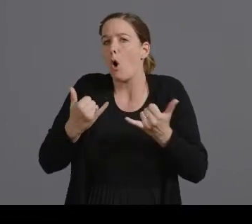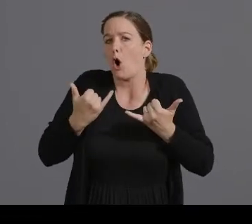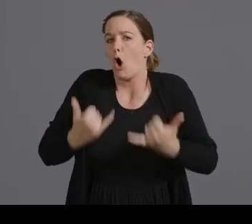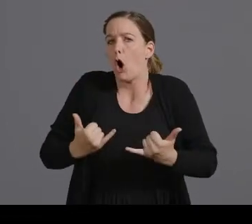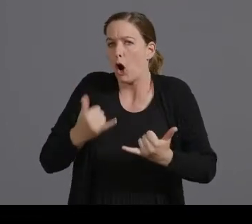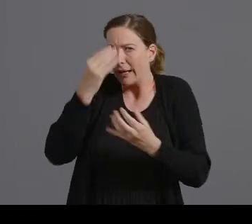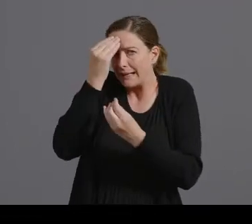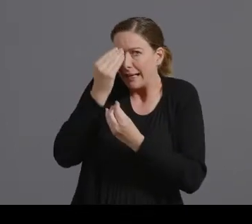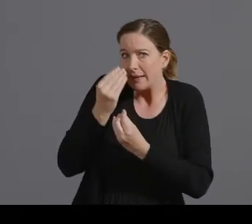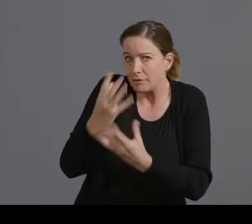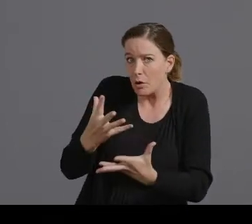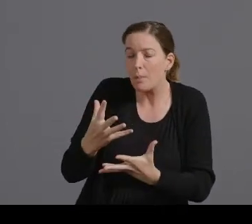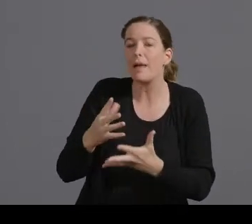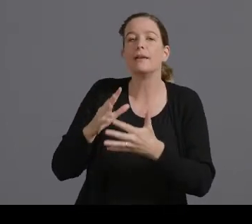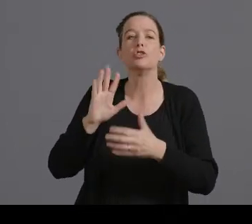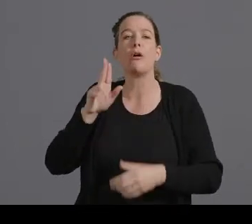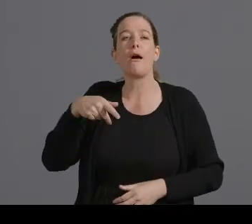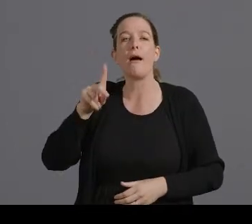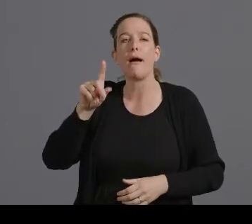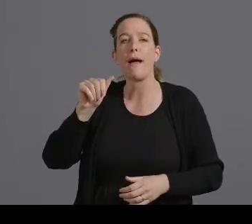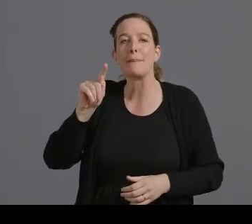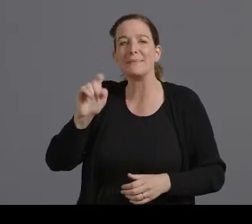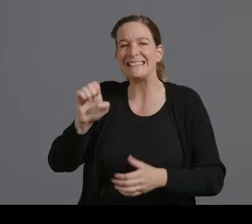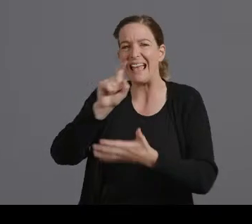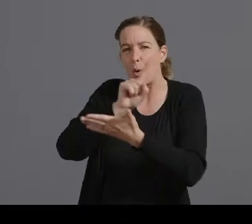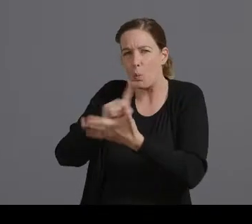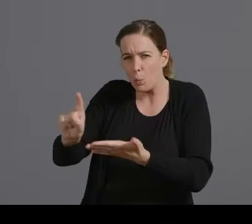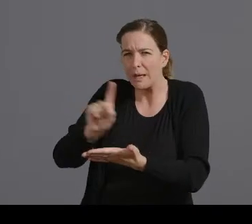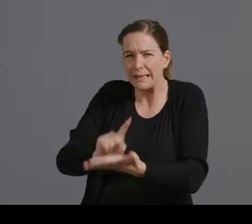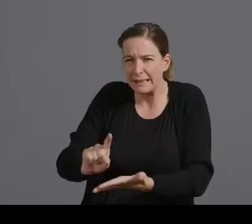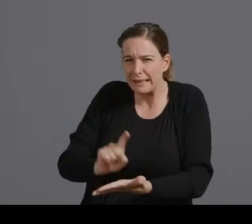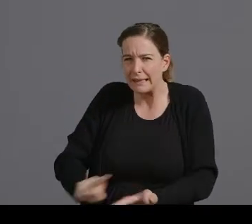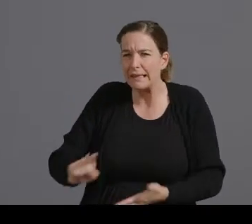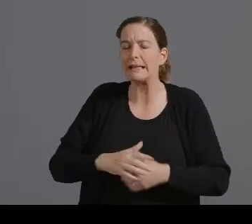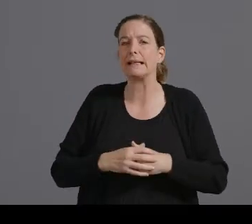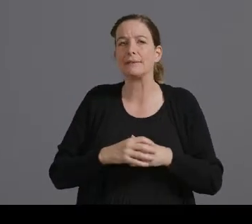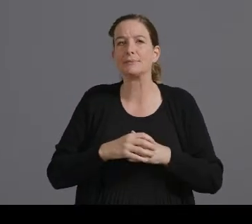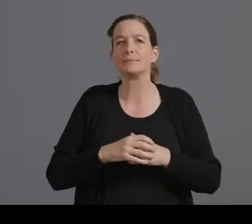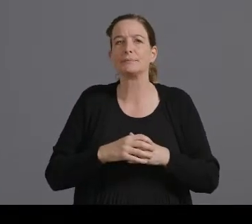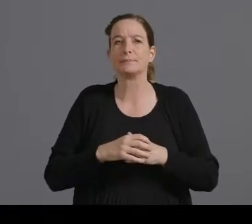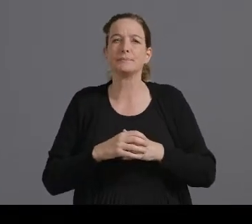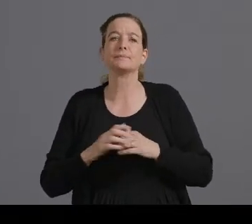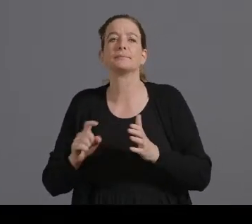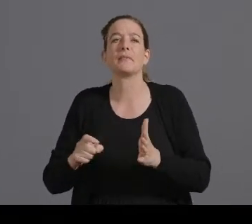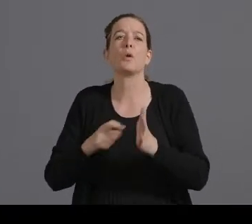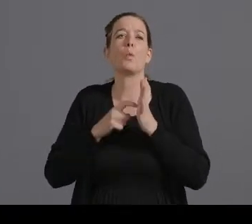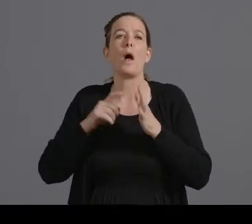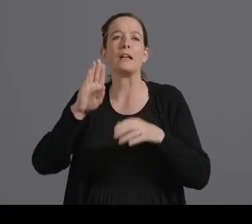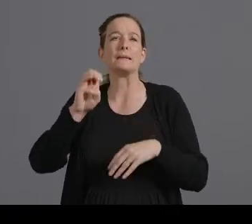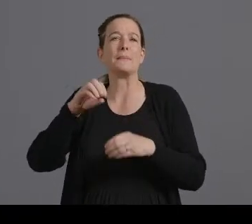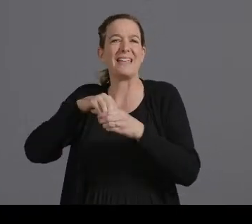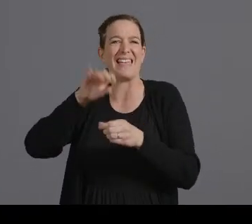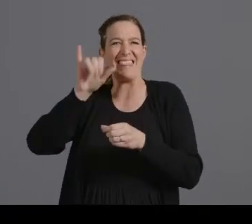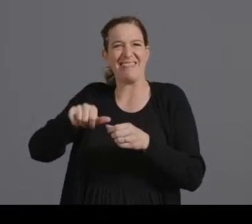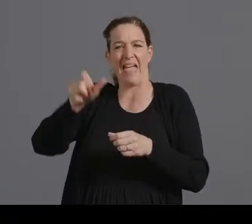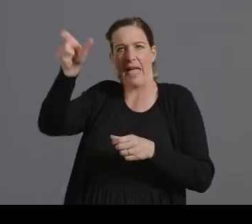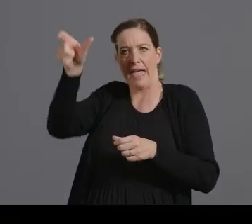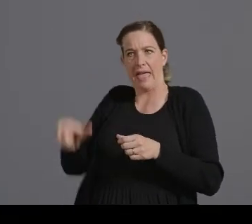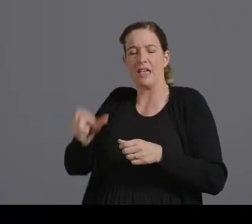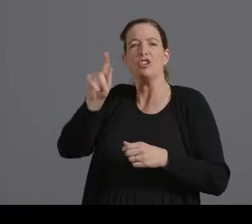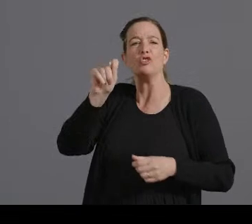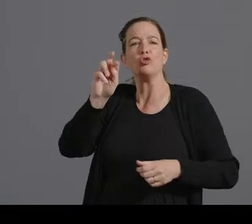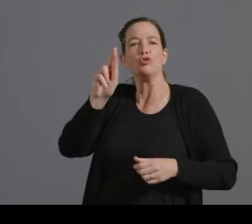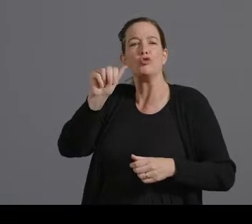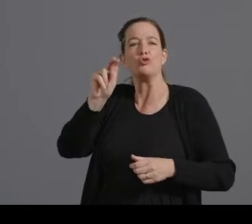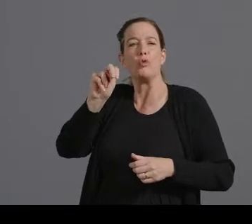updated weekly. And it only requires it to be in that transmission category that week in order to account